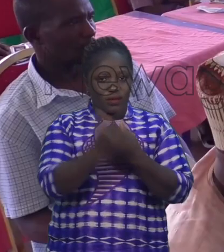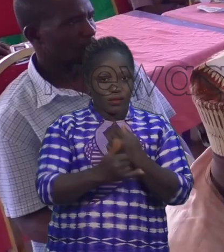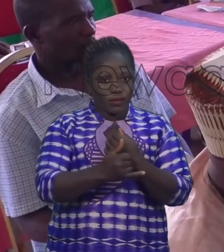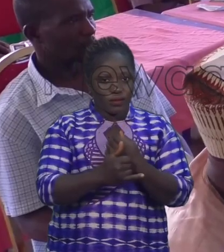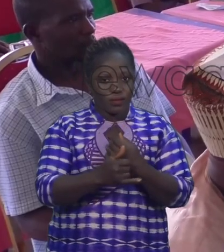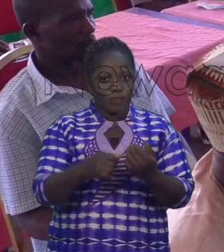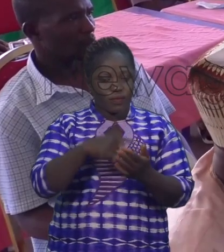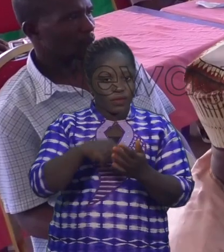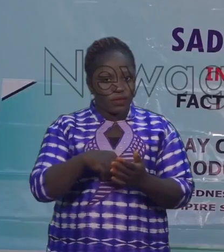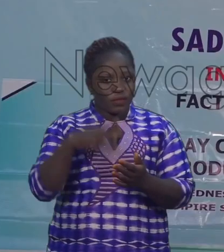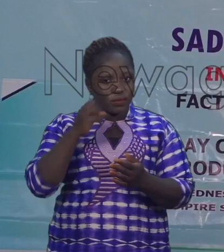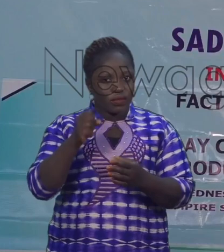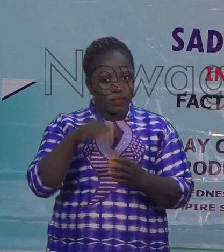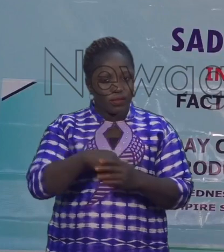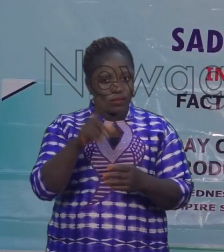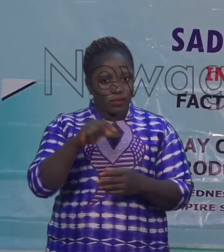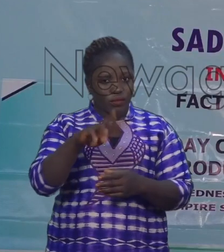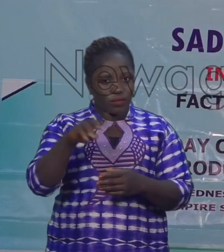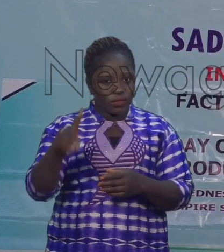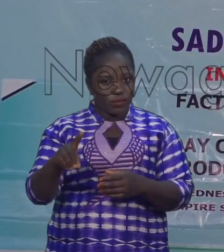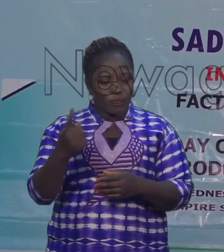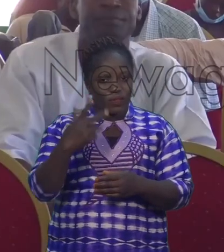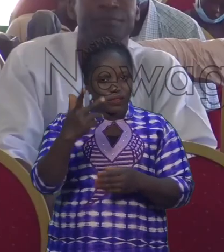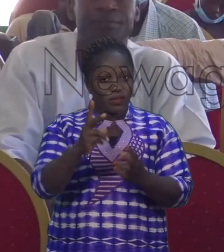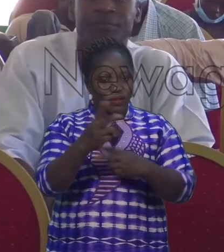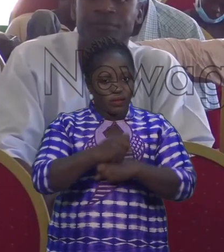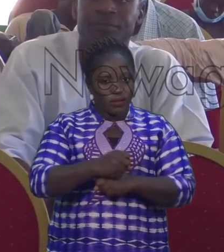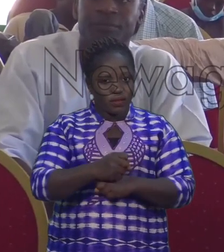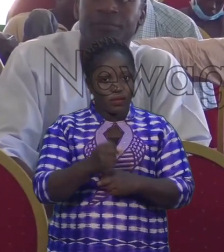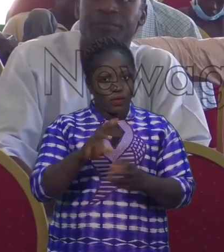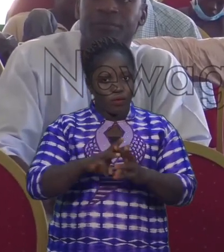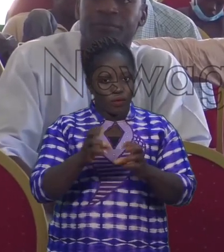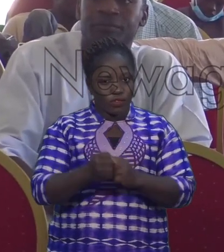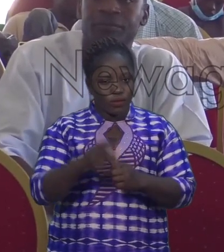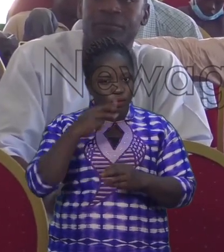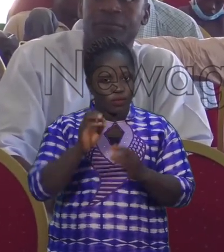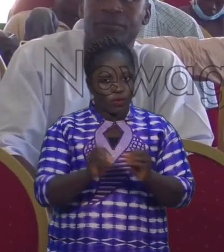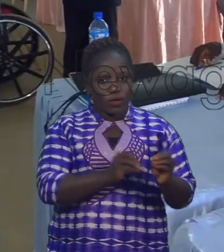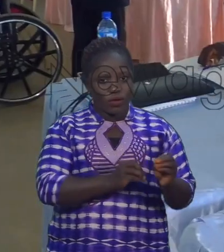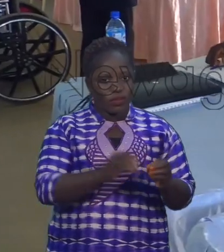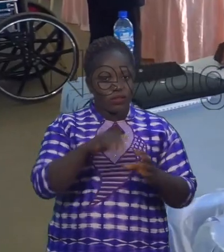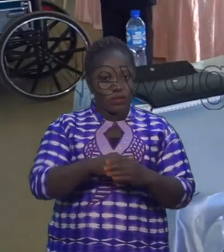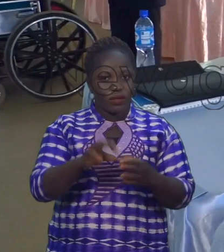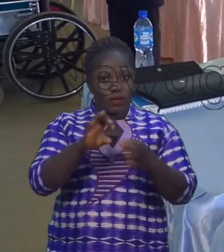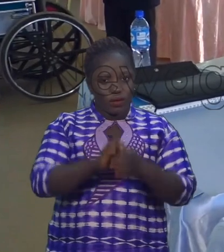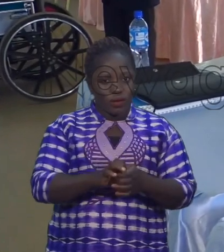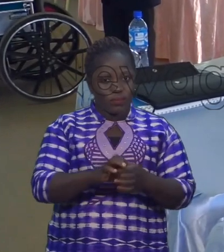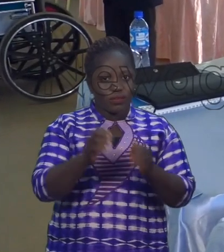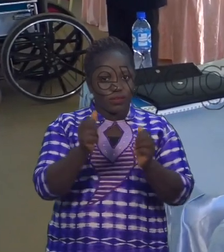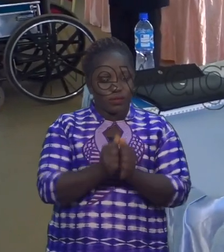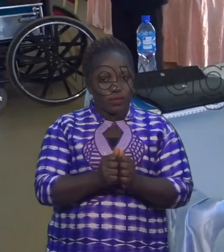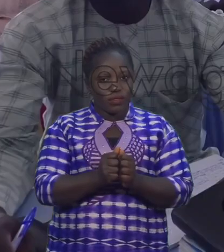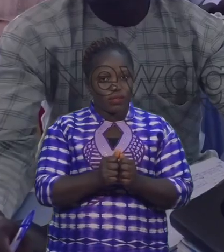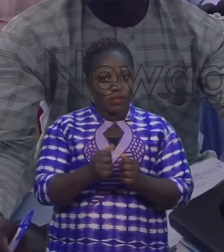country. This was in April 2021. The three-day workshop was organized in collaboration with